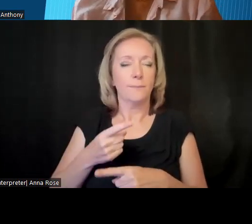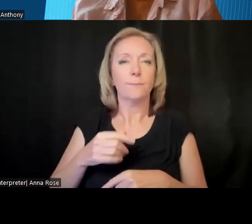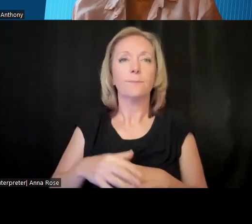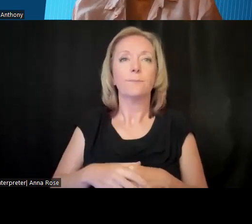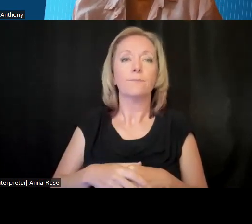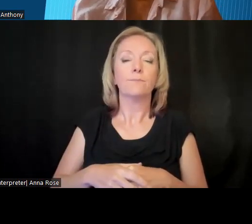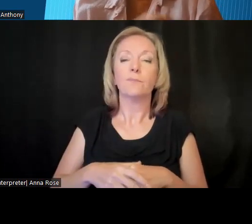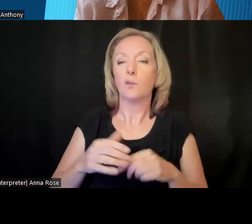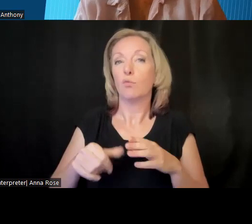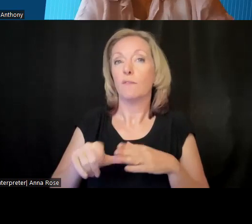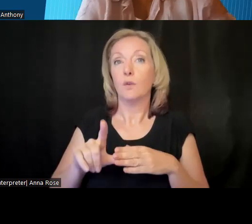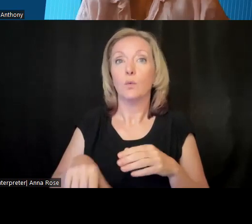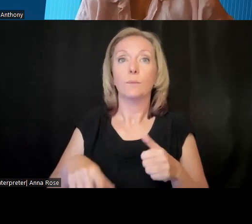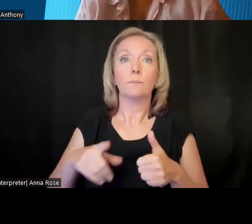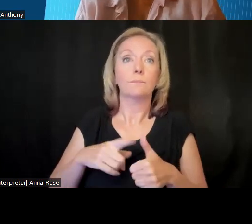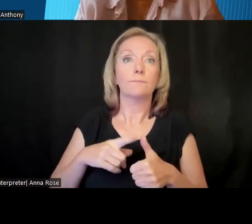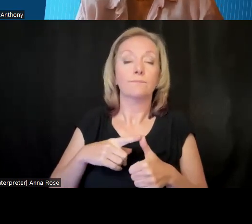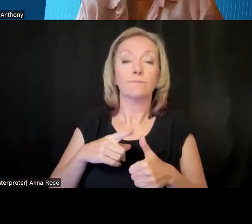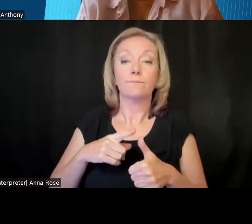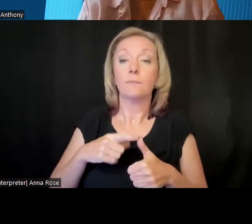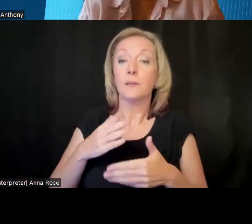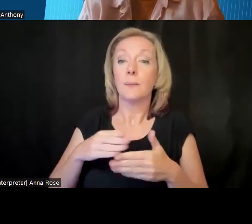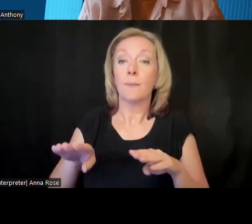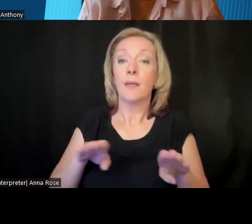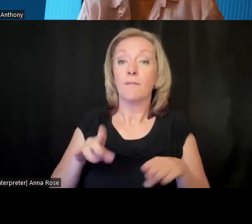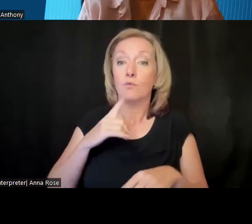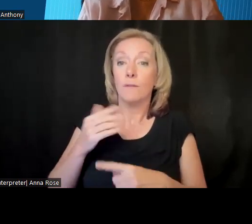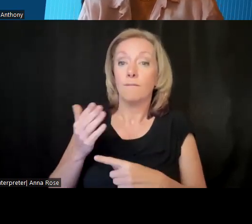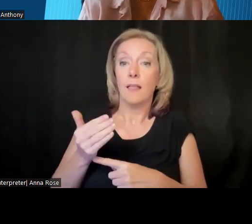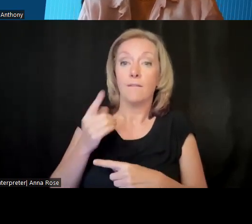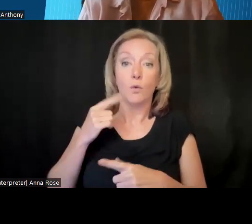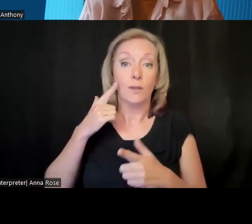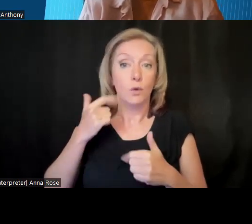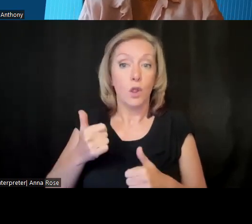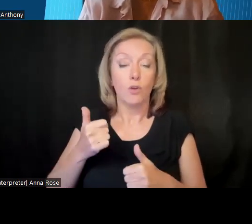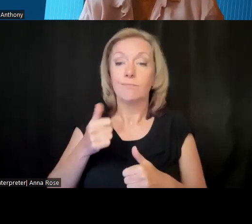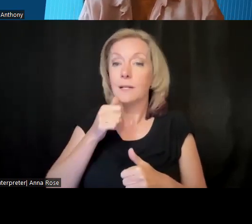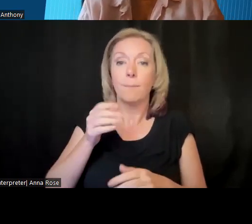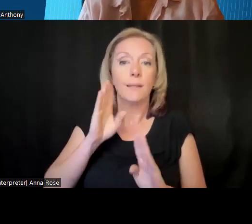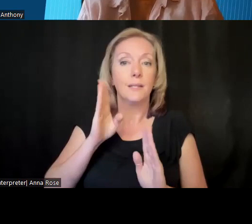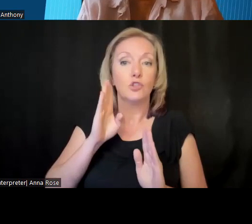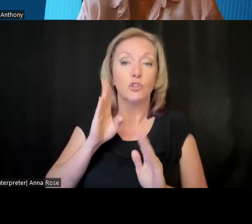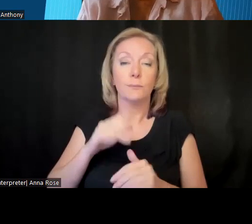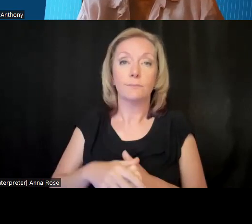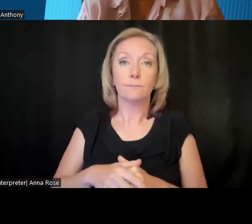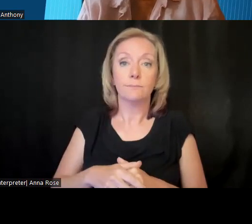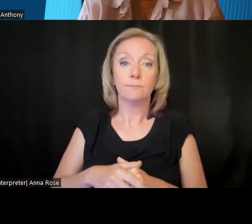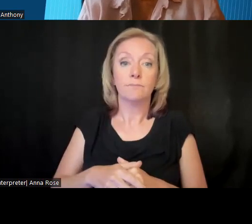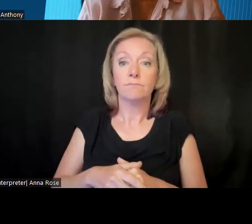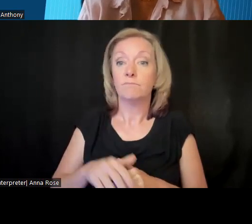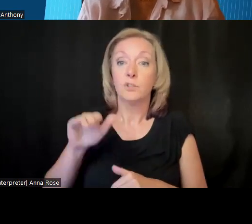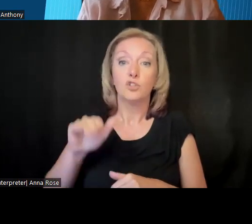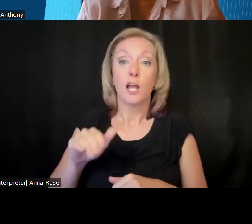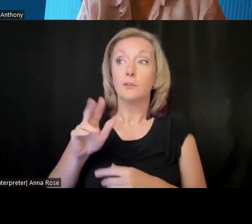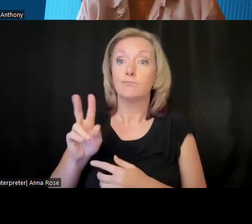we'll just go through these. So some of the behavioral indicators of hearing loss, inattention. The child is just